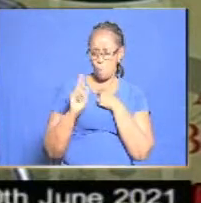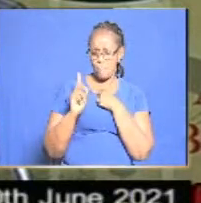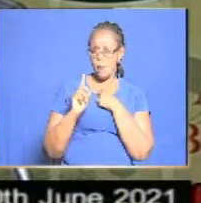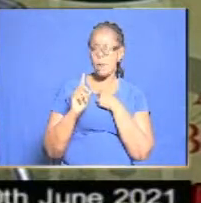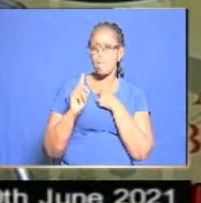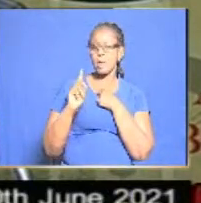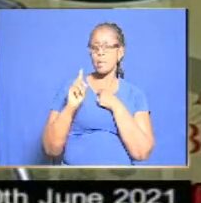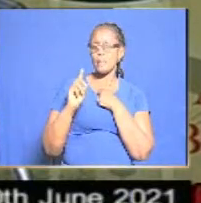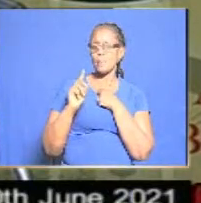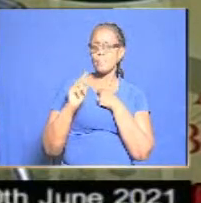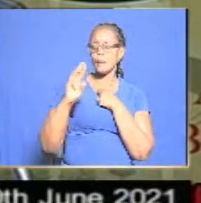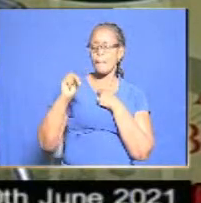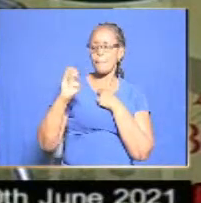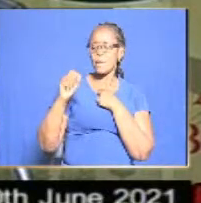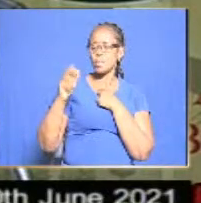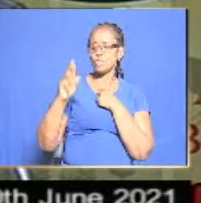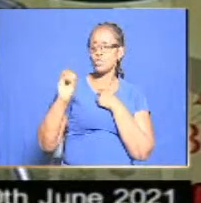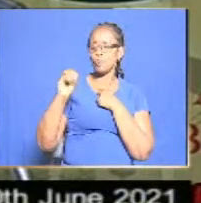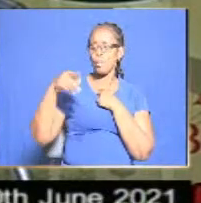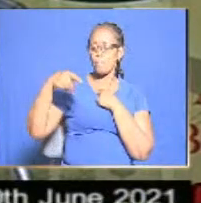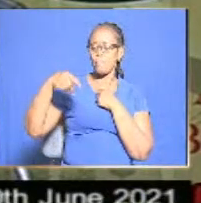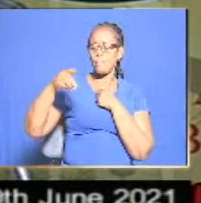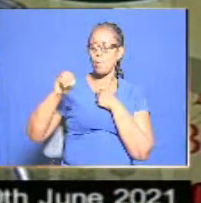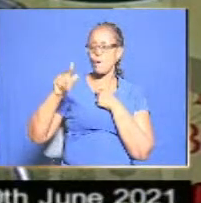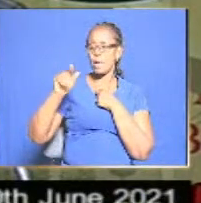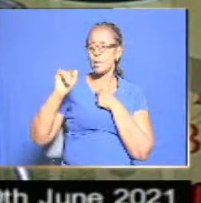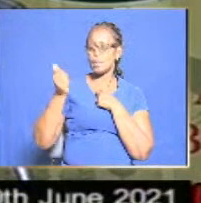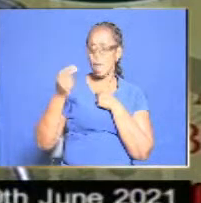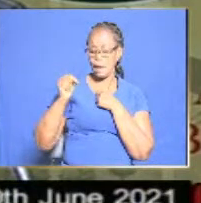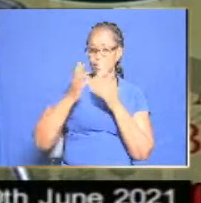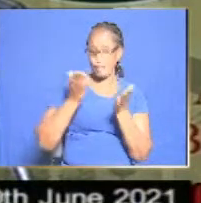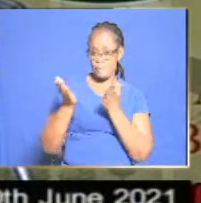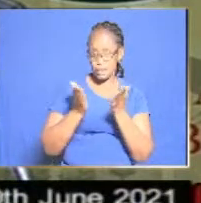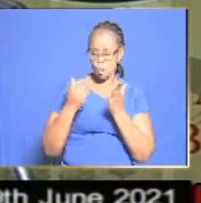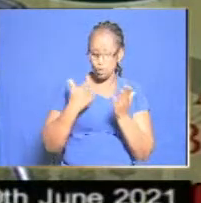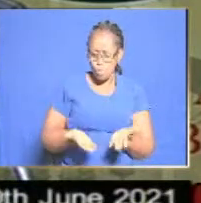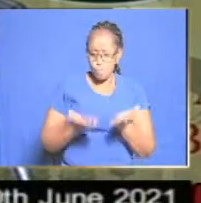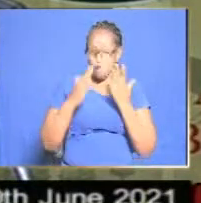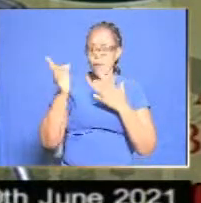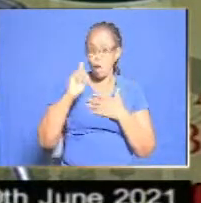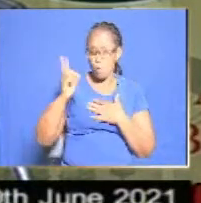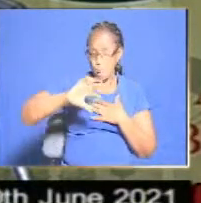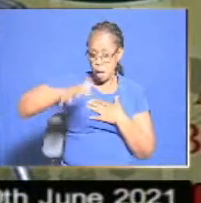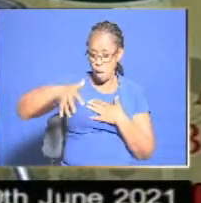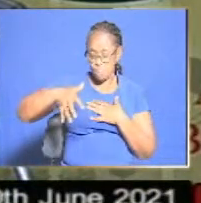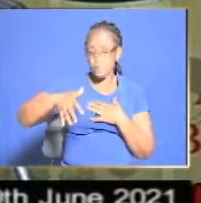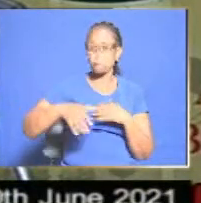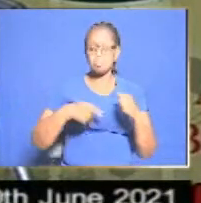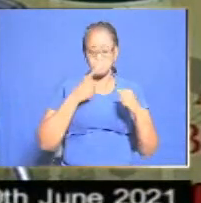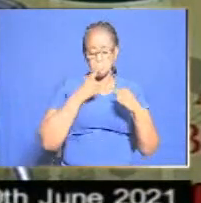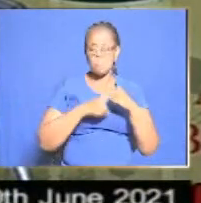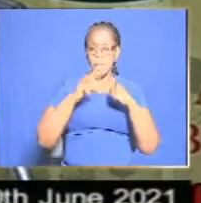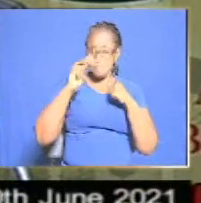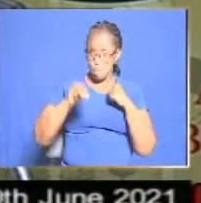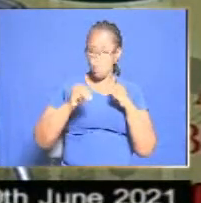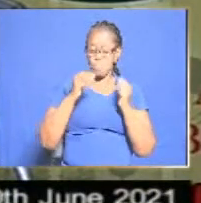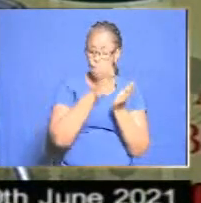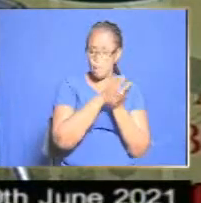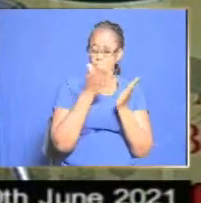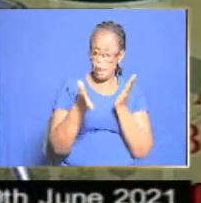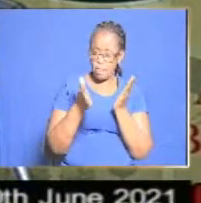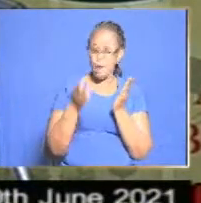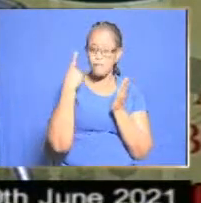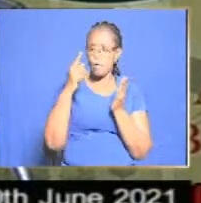in revising urban dignity in Nairobi County, City County, ₱100 million has been set aside for the Nairobi Metropolitan